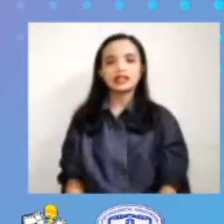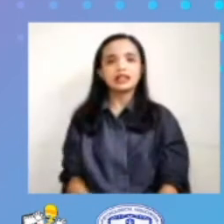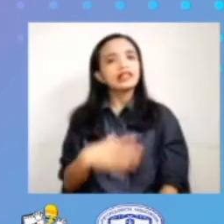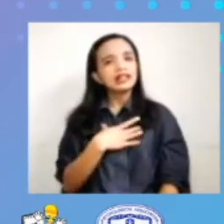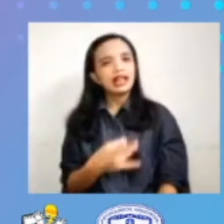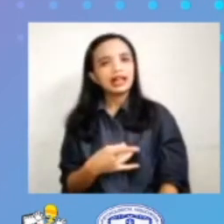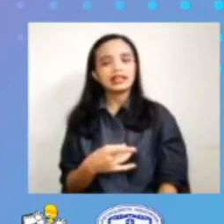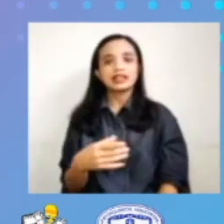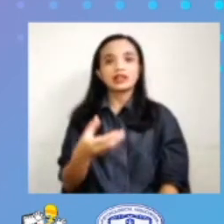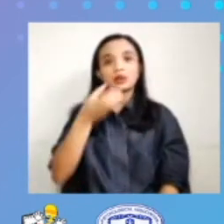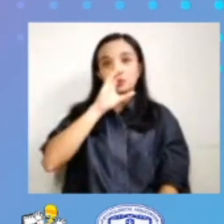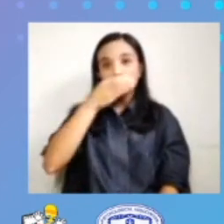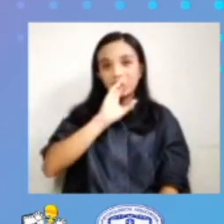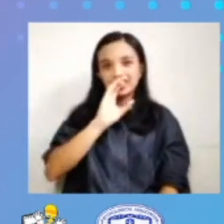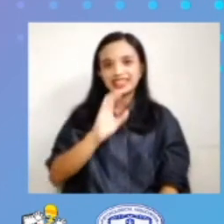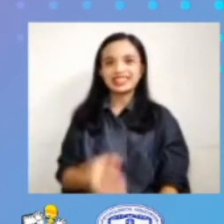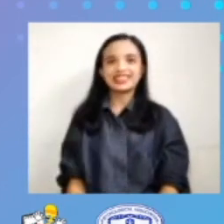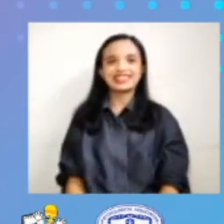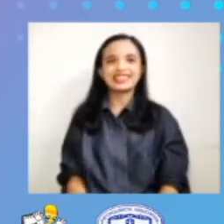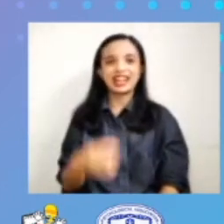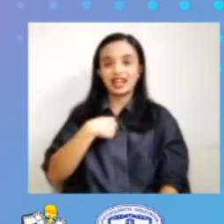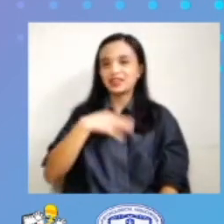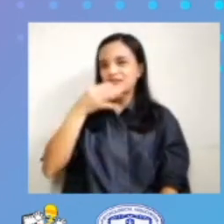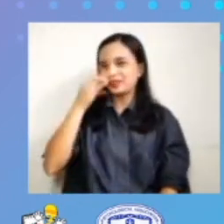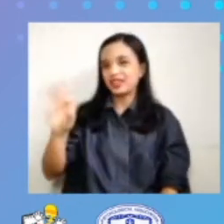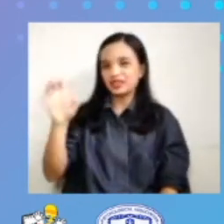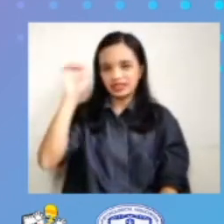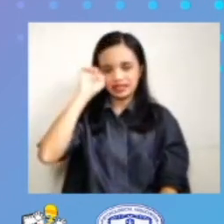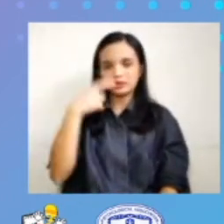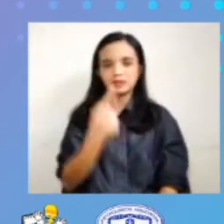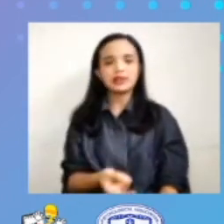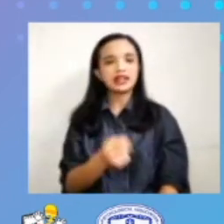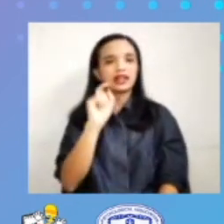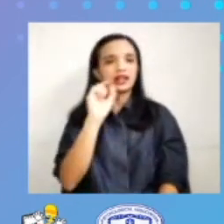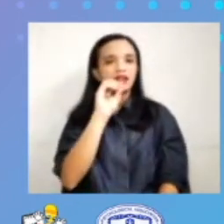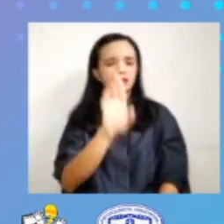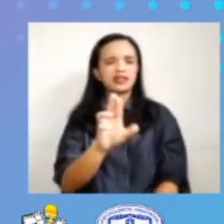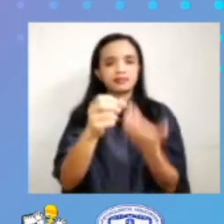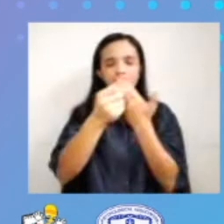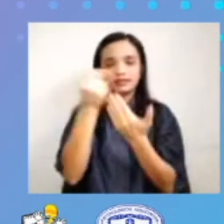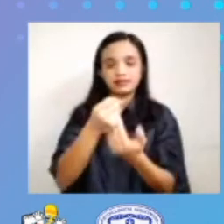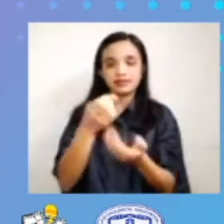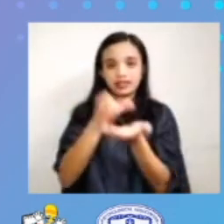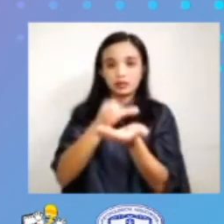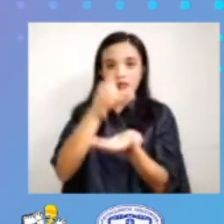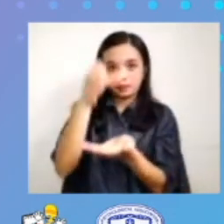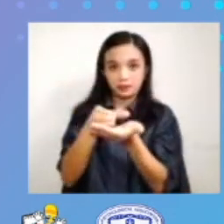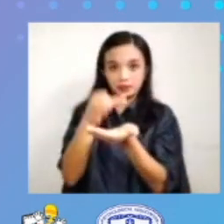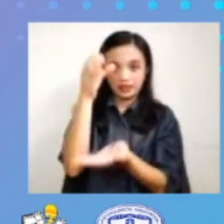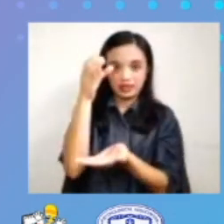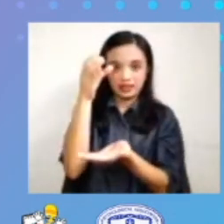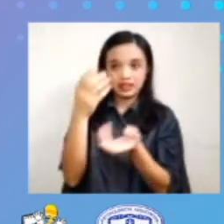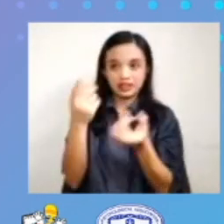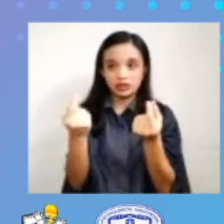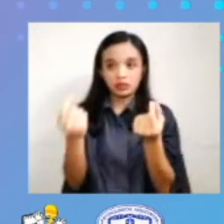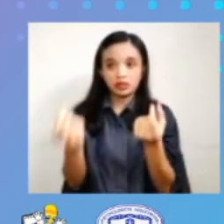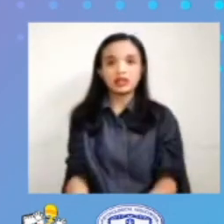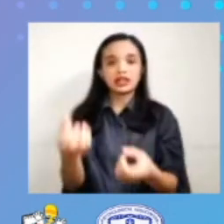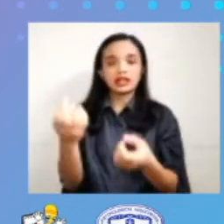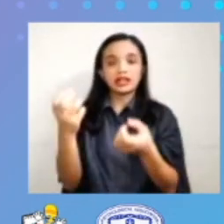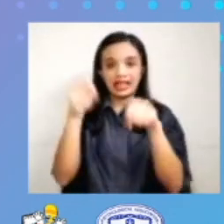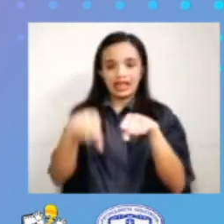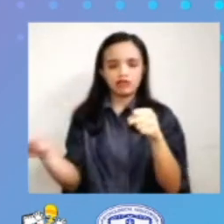it has to be with specific equipment. But start with what you have. Look around your house. I think this whole quarantine is teaching us to